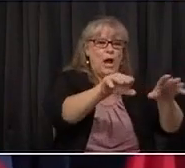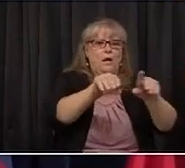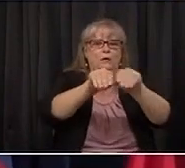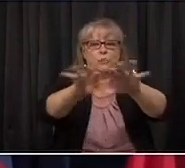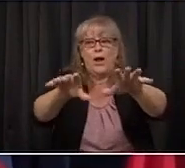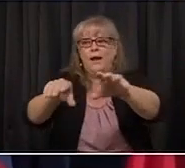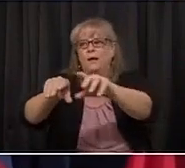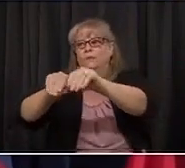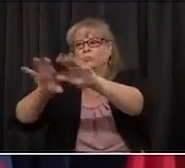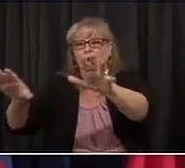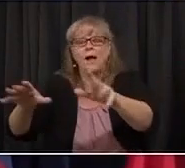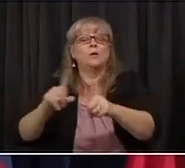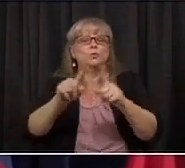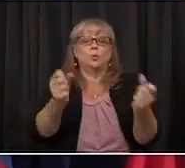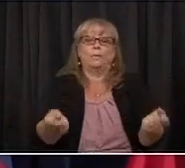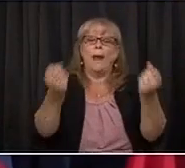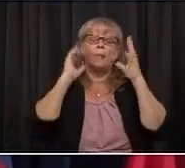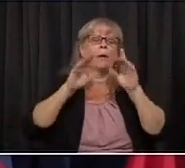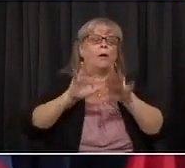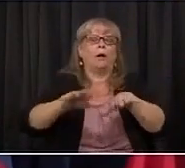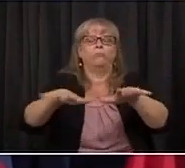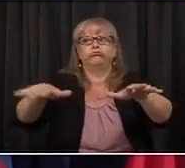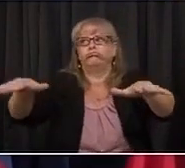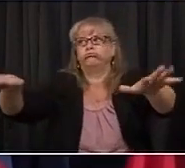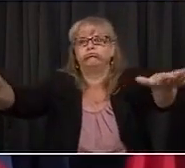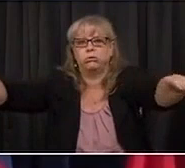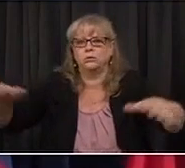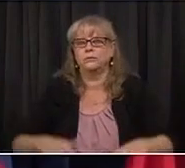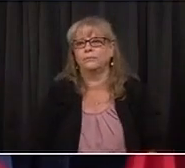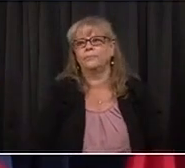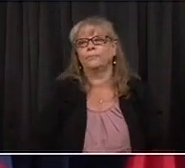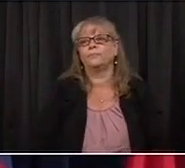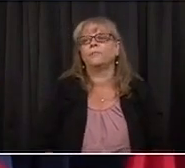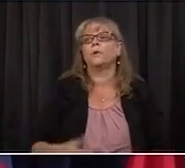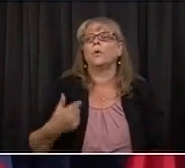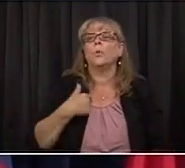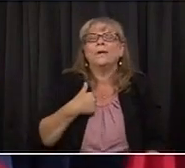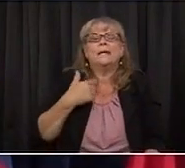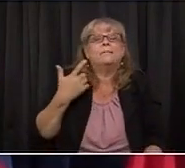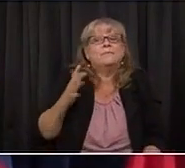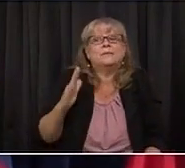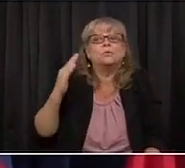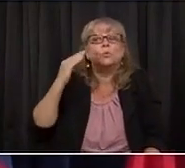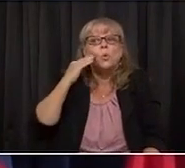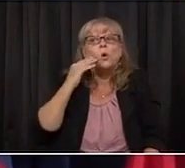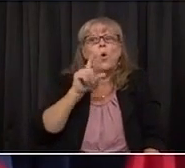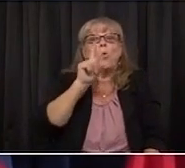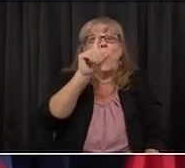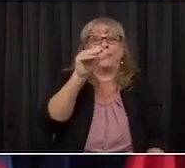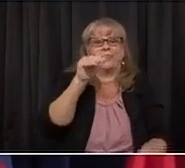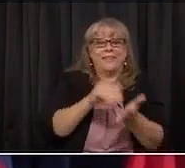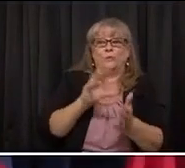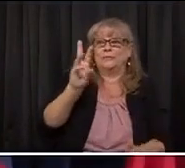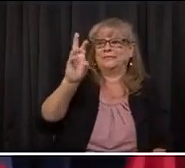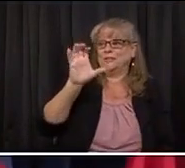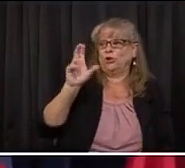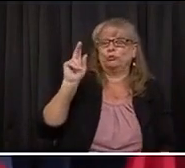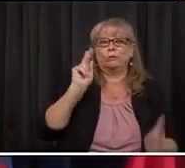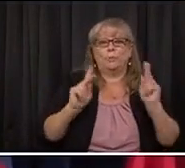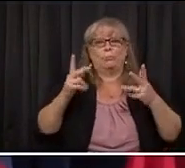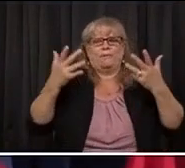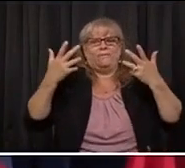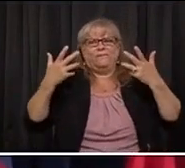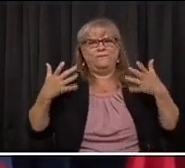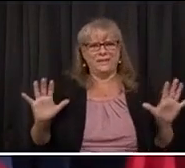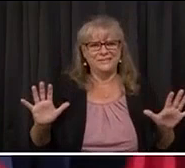think, 600 or 700 people in our state are contagious with it, so there's a decent chance that somebody at your event has it. That could be 56 people the